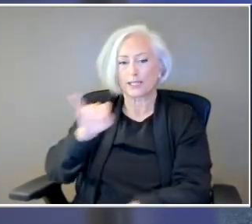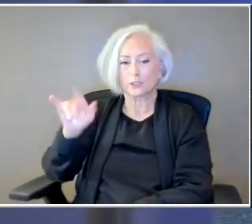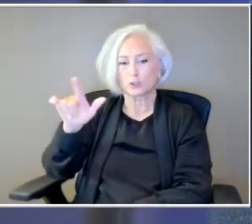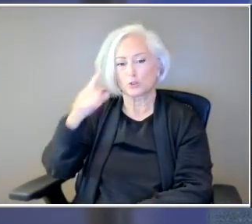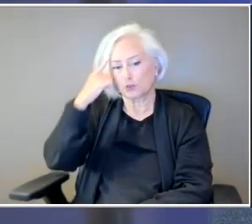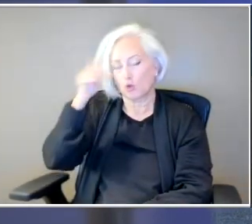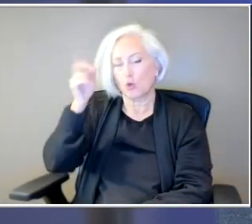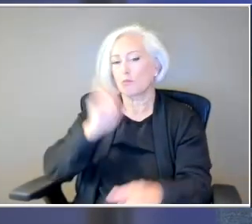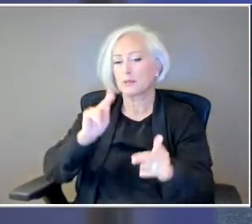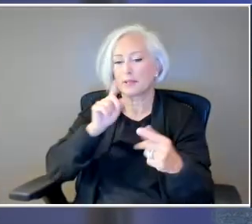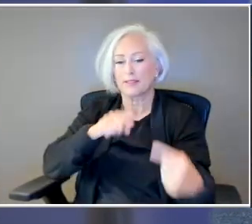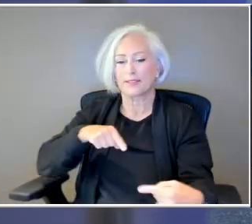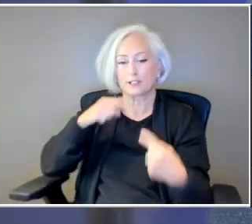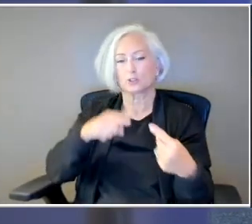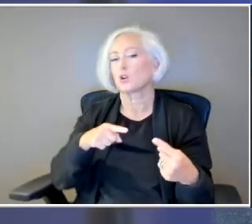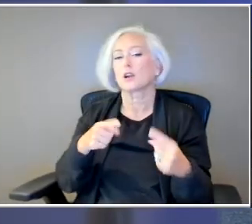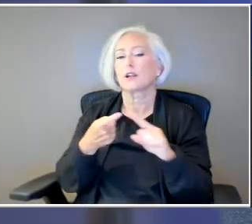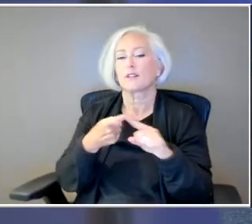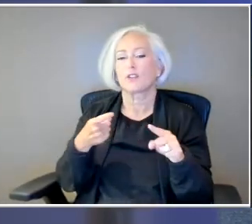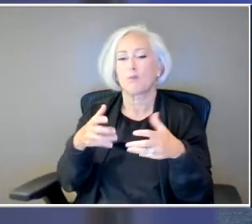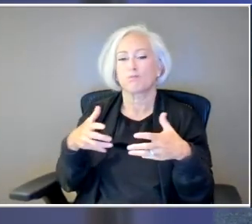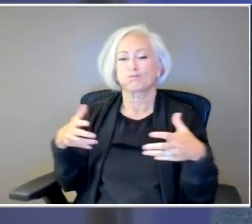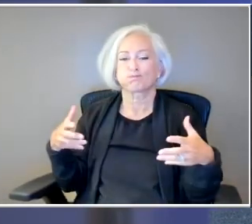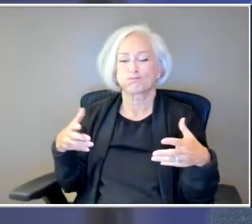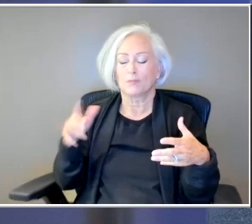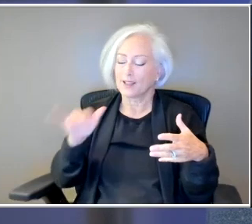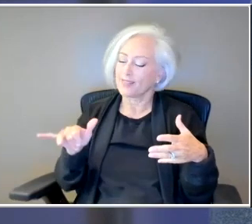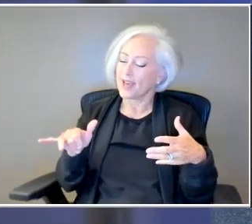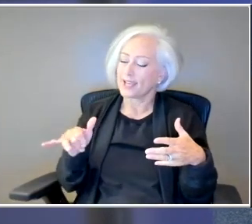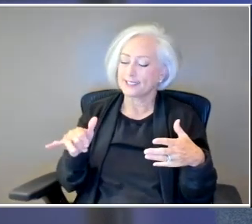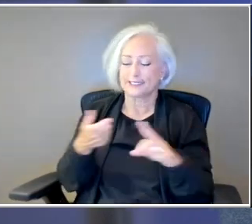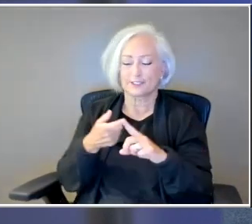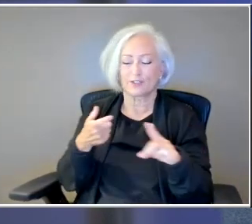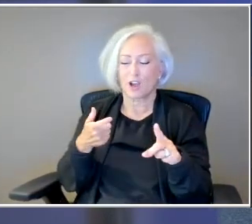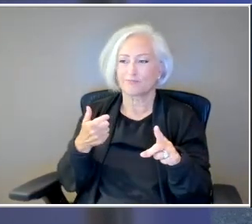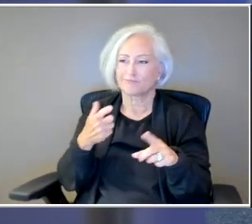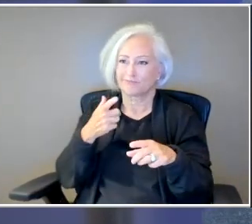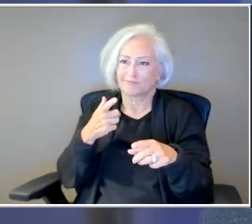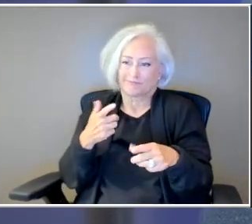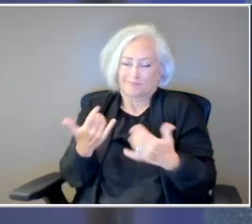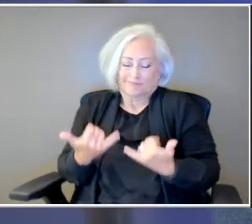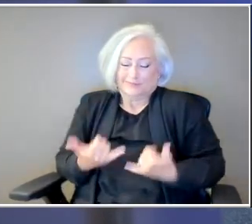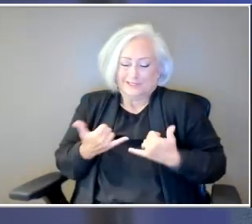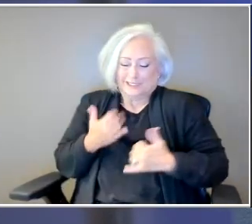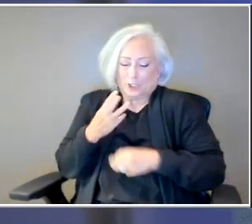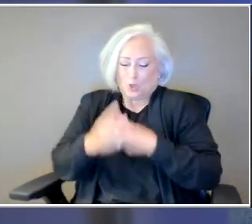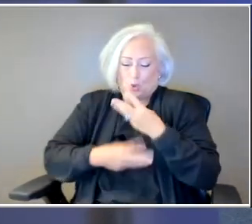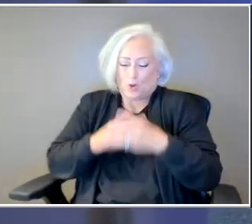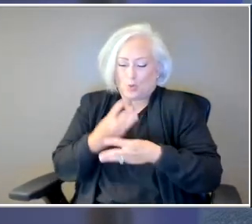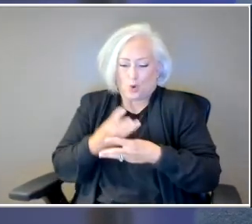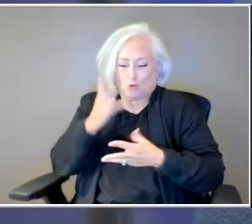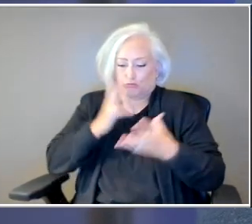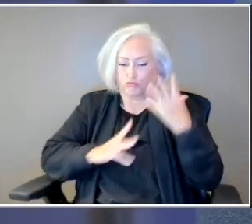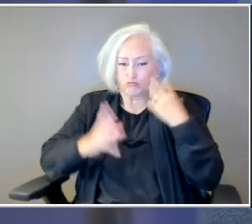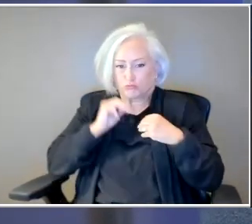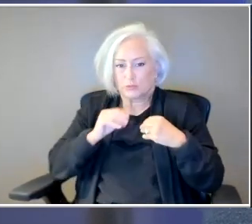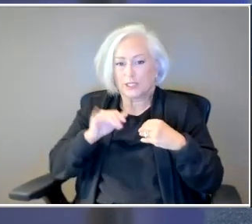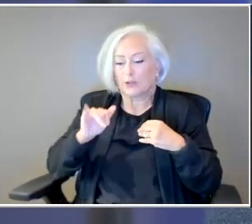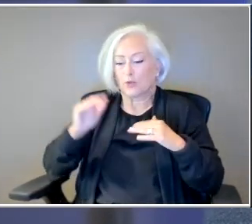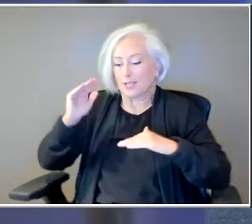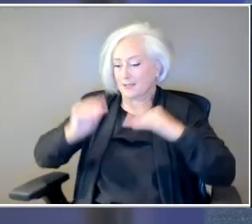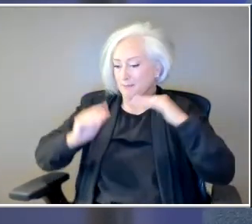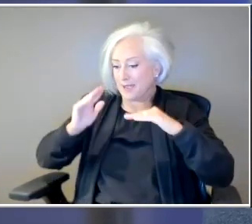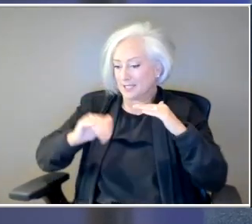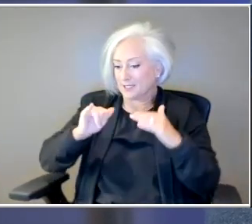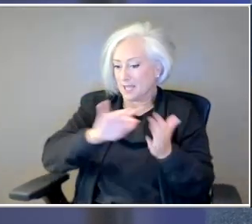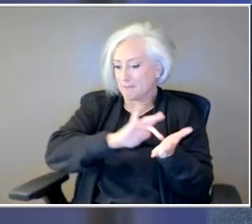really a product of our modern environment. It's hard to escape, and so if we can leverage these tools with really good health care, it's going